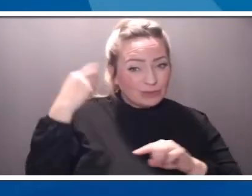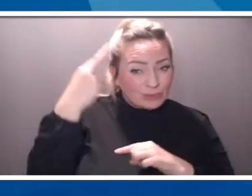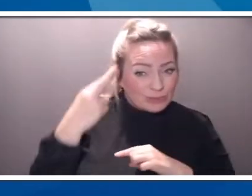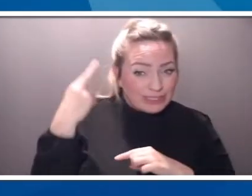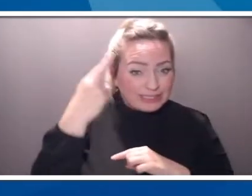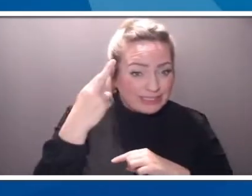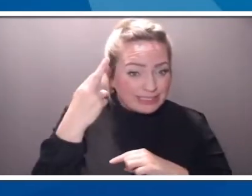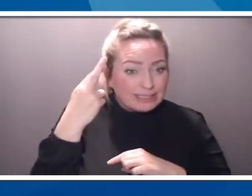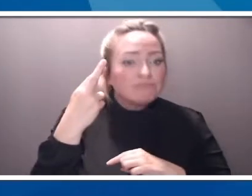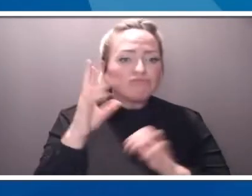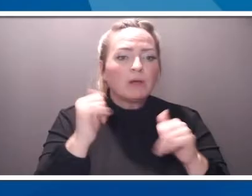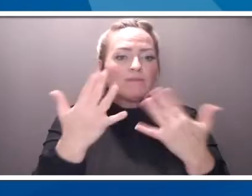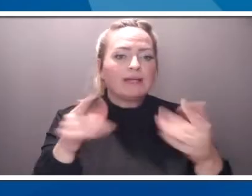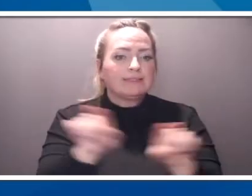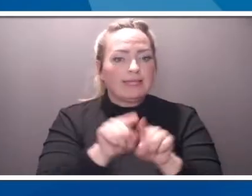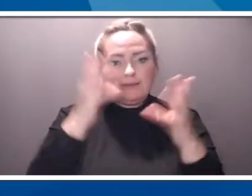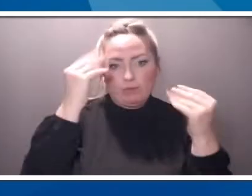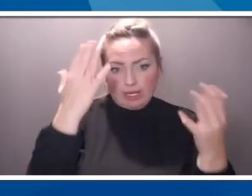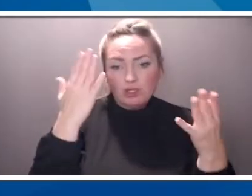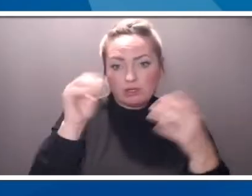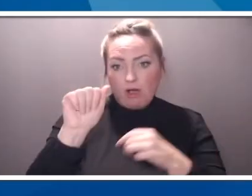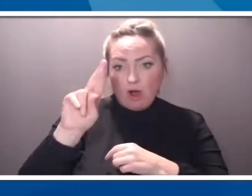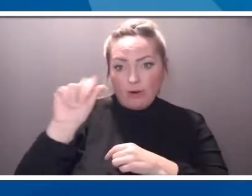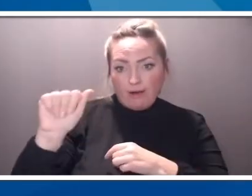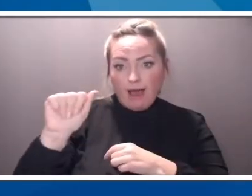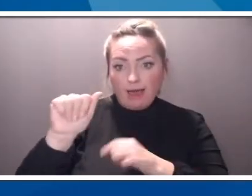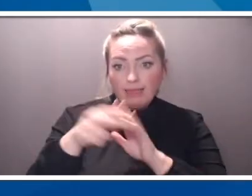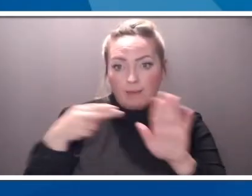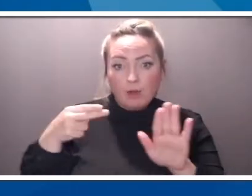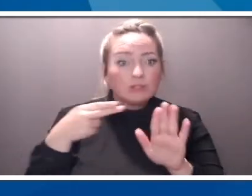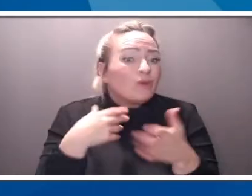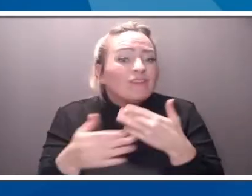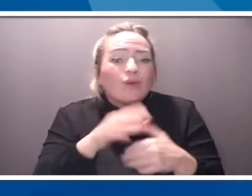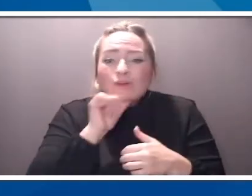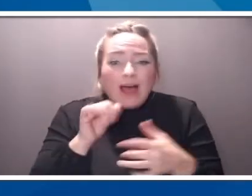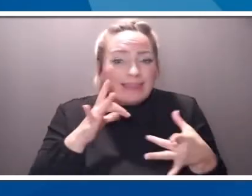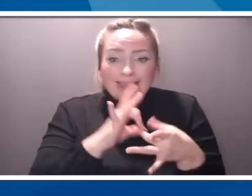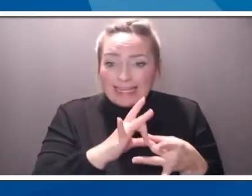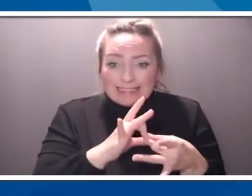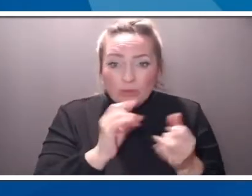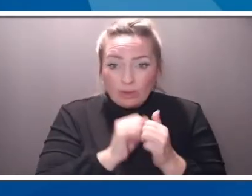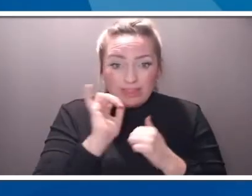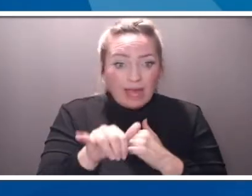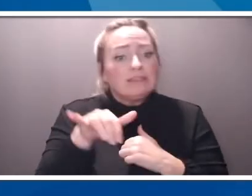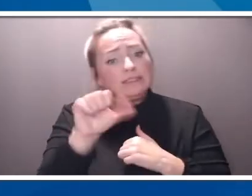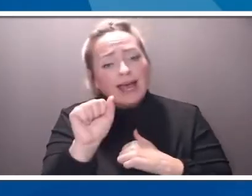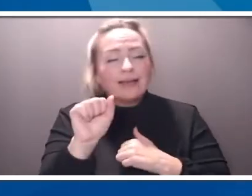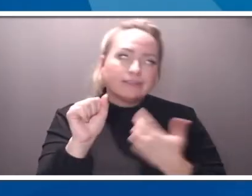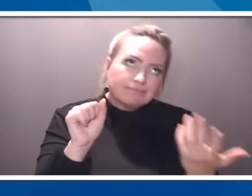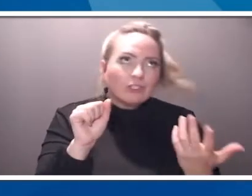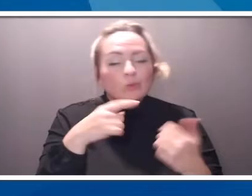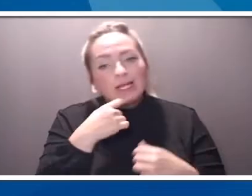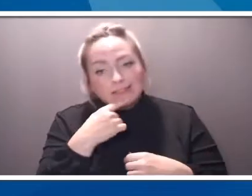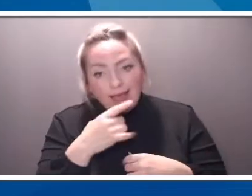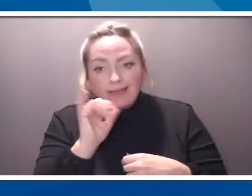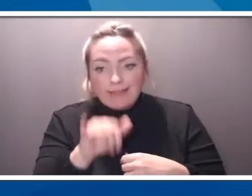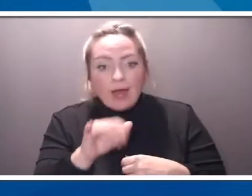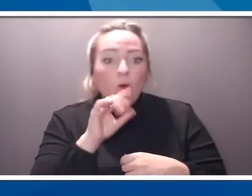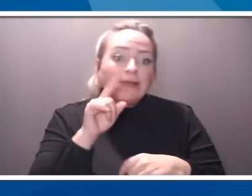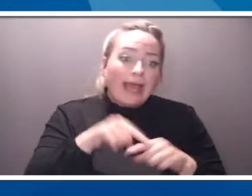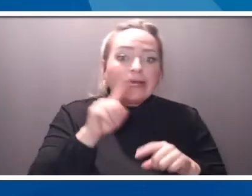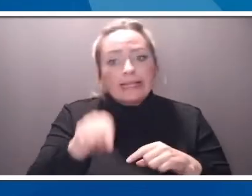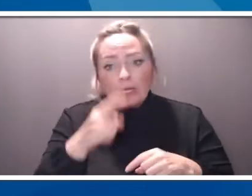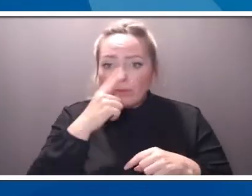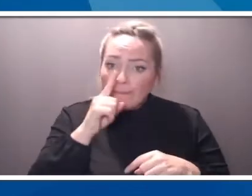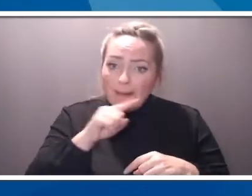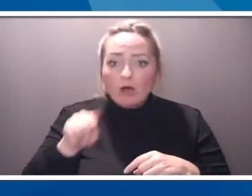all intents and purposes, it provides the same information, that ARIA label. So even though it's not linked with that, yes, you can make an